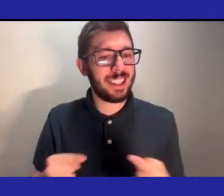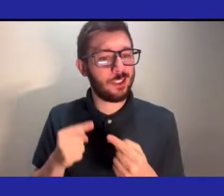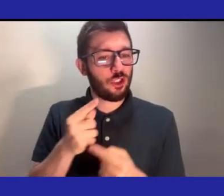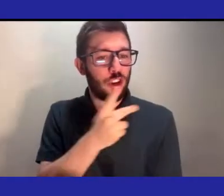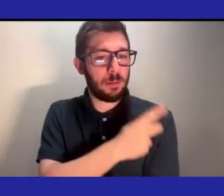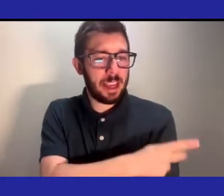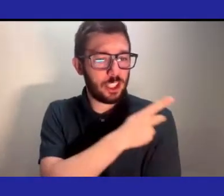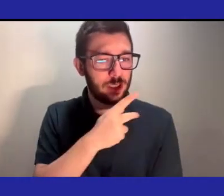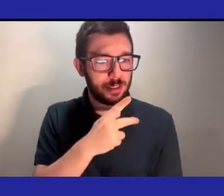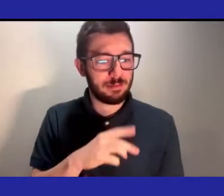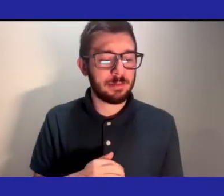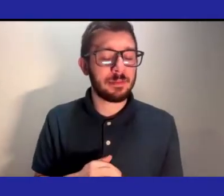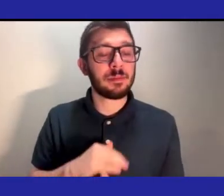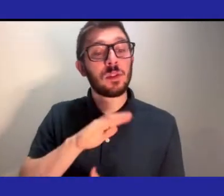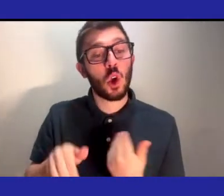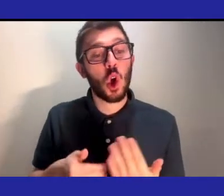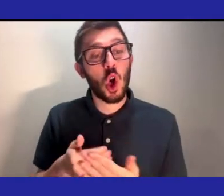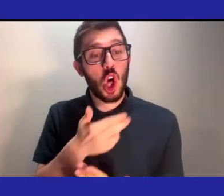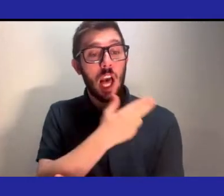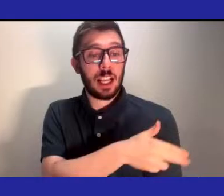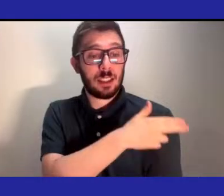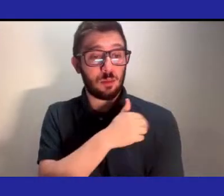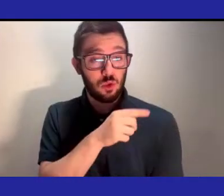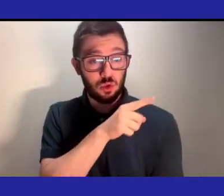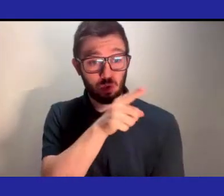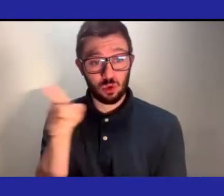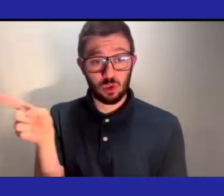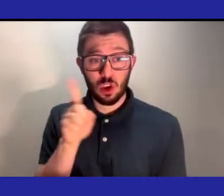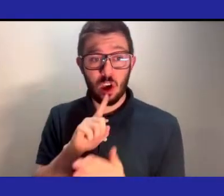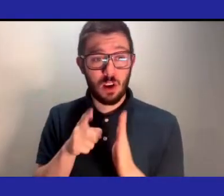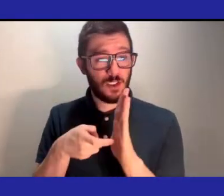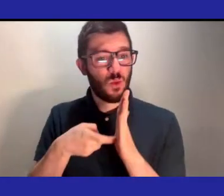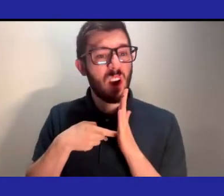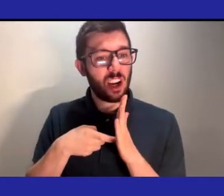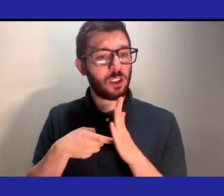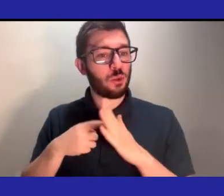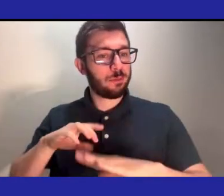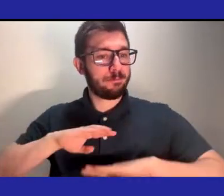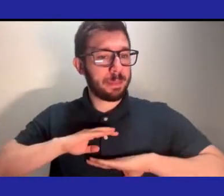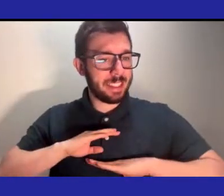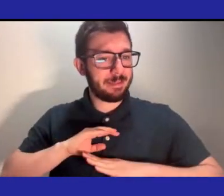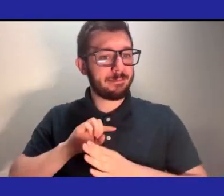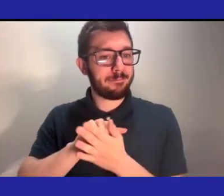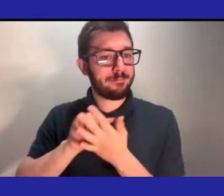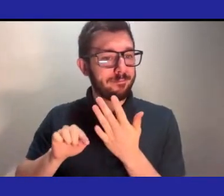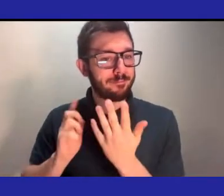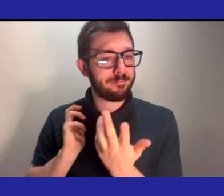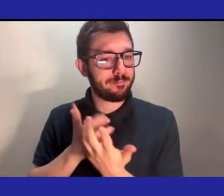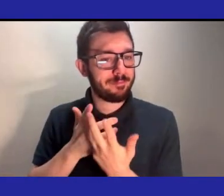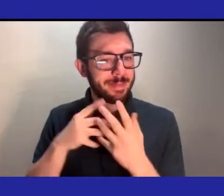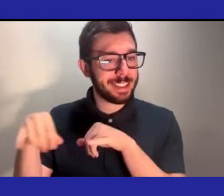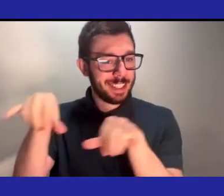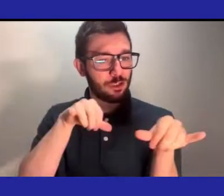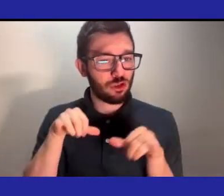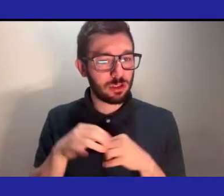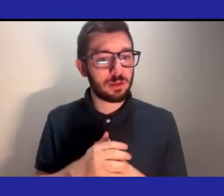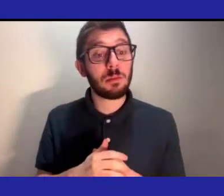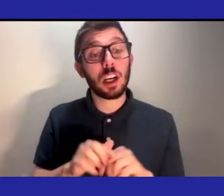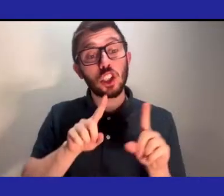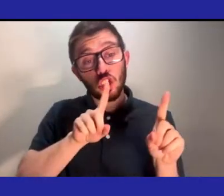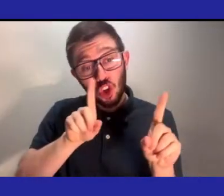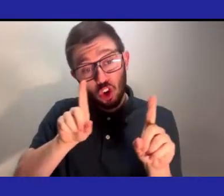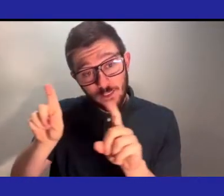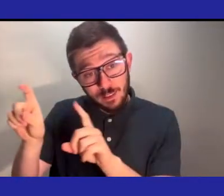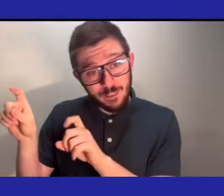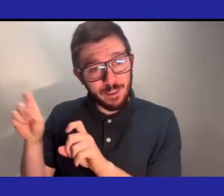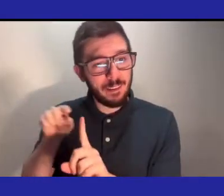are asked by the American College of Surgeons to meet these standards. There is a survey that follows